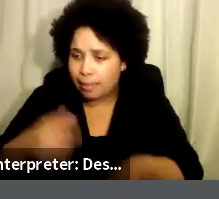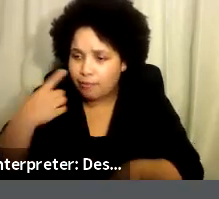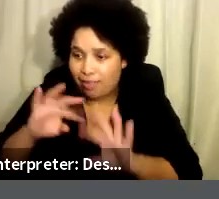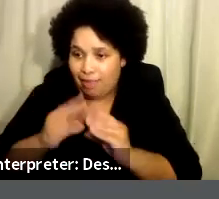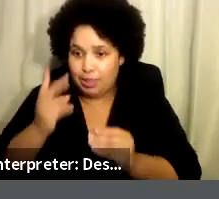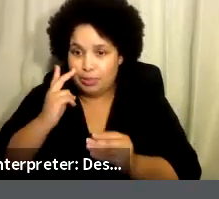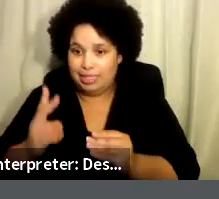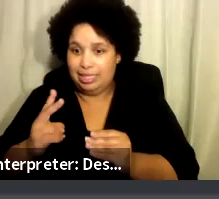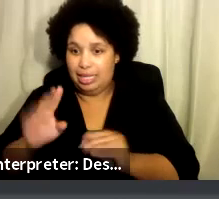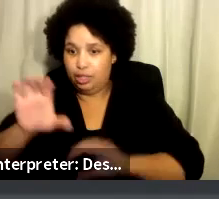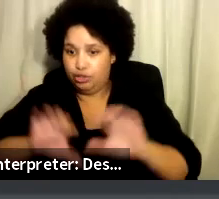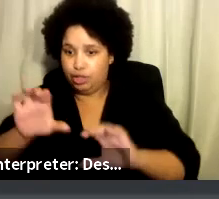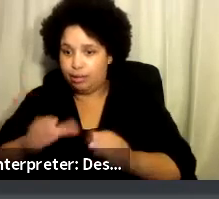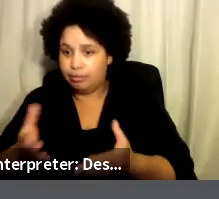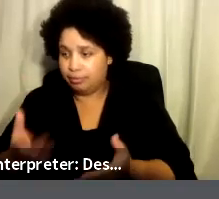families in the chat for us?